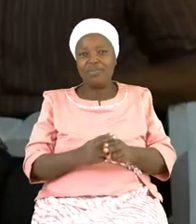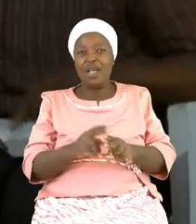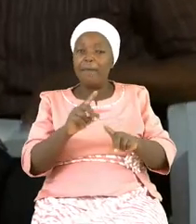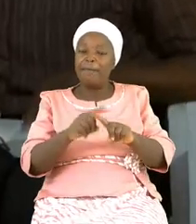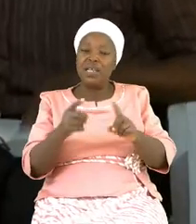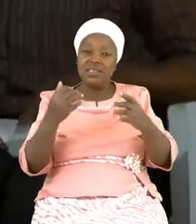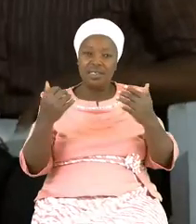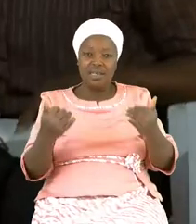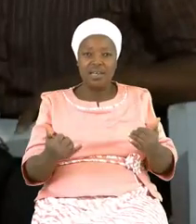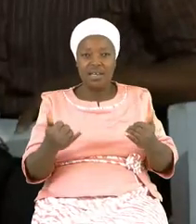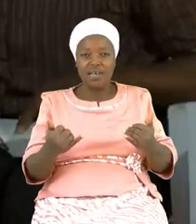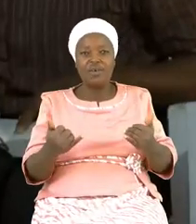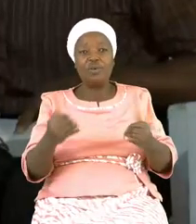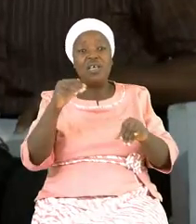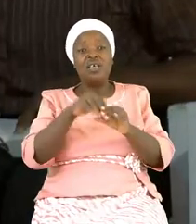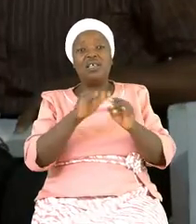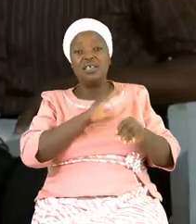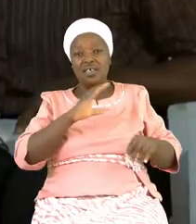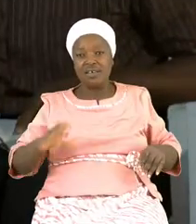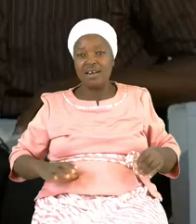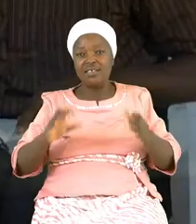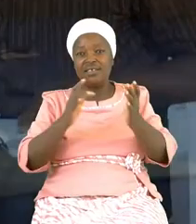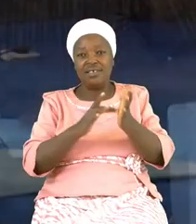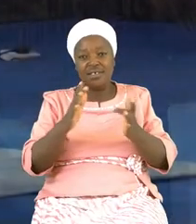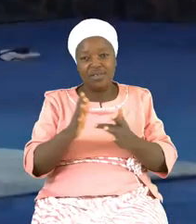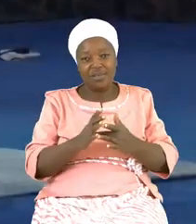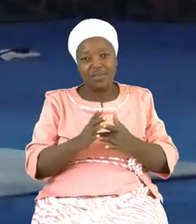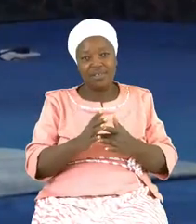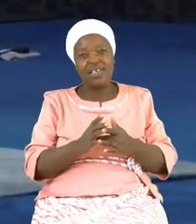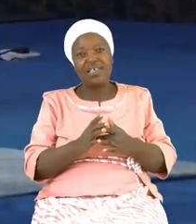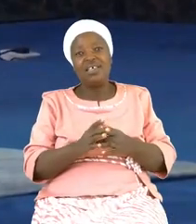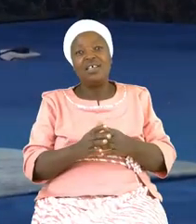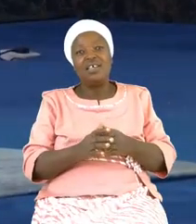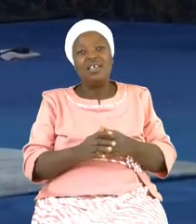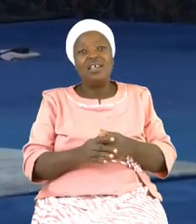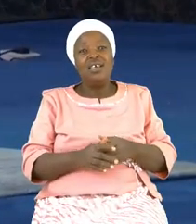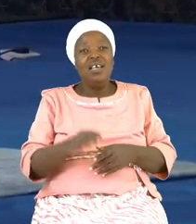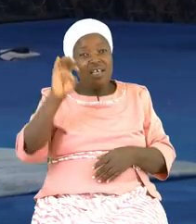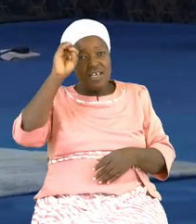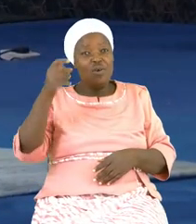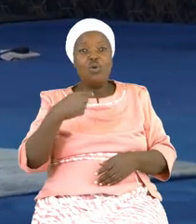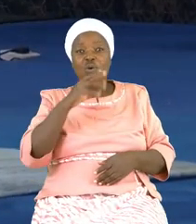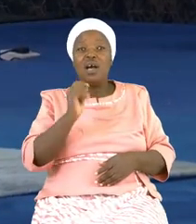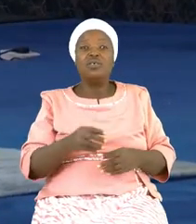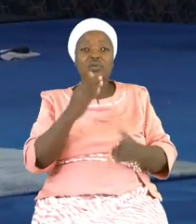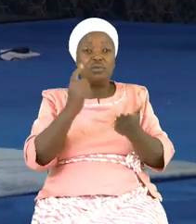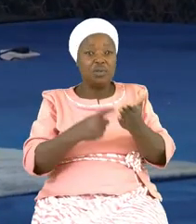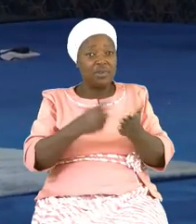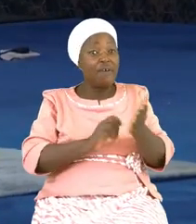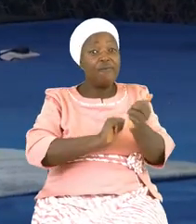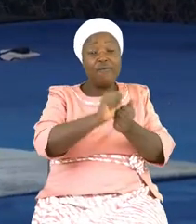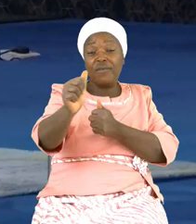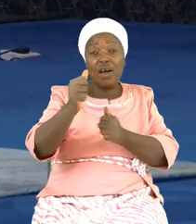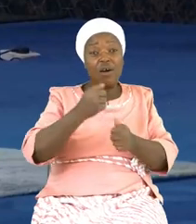now, in Christ Jesus, ye who were sometimes far off are made